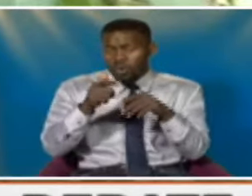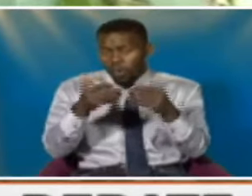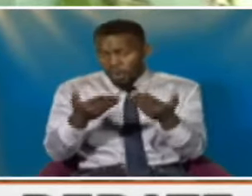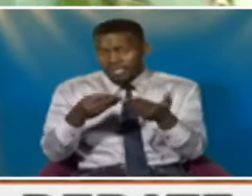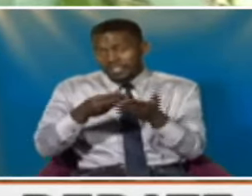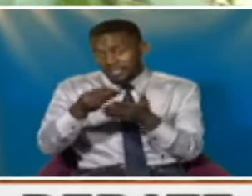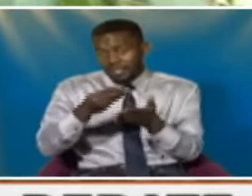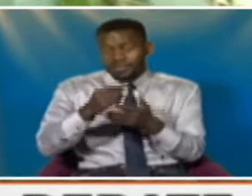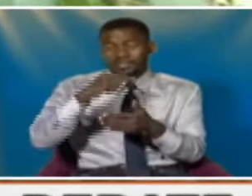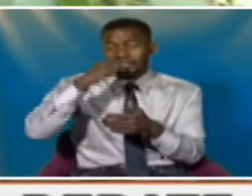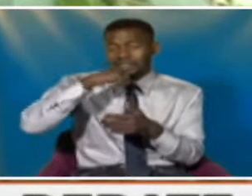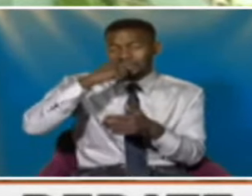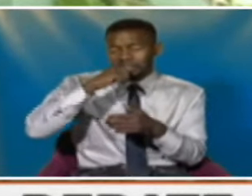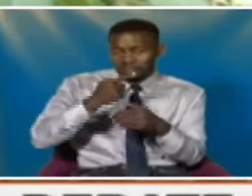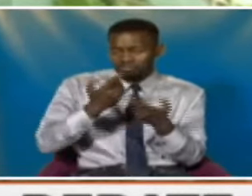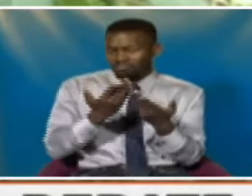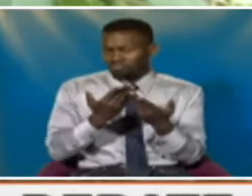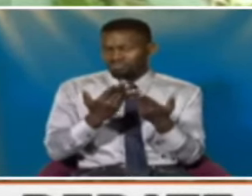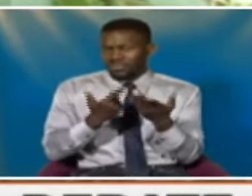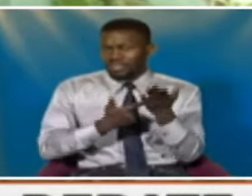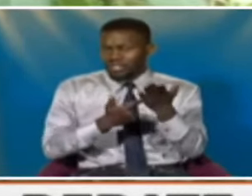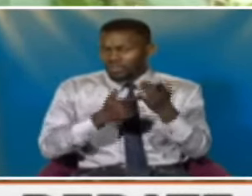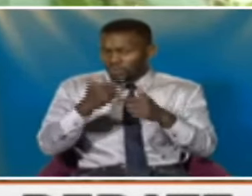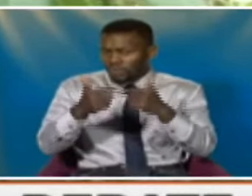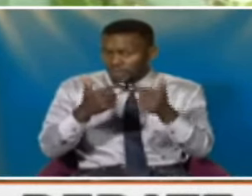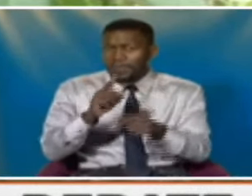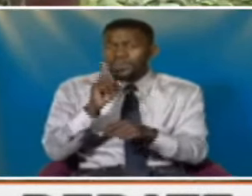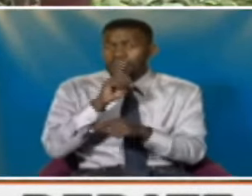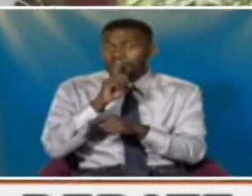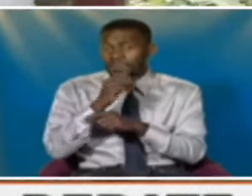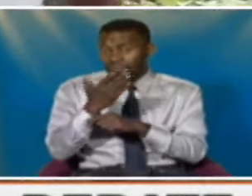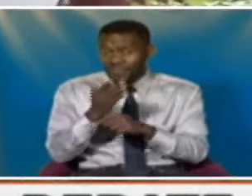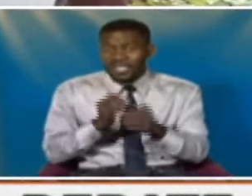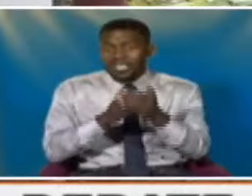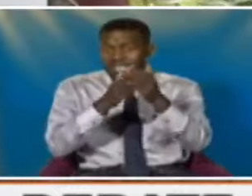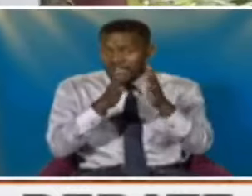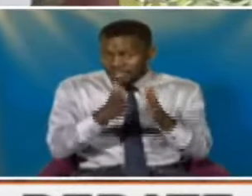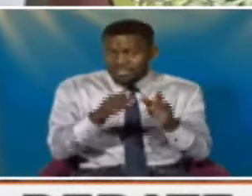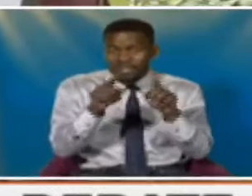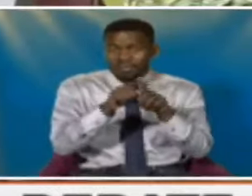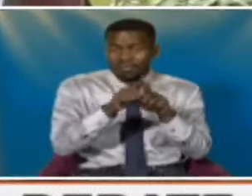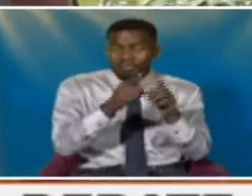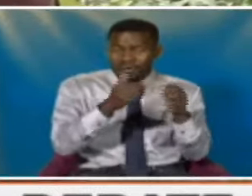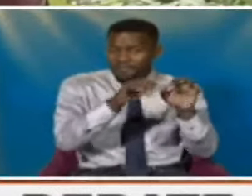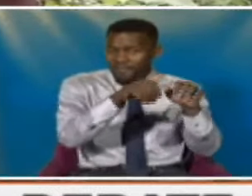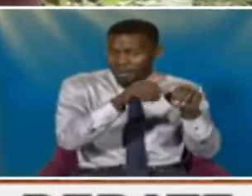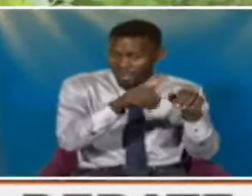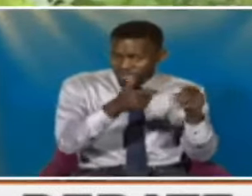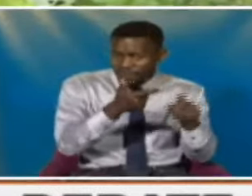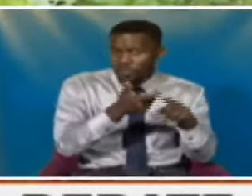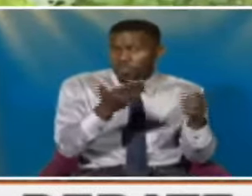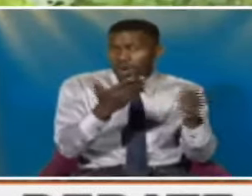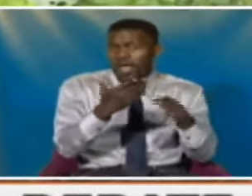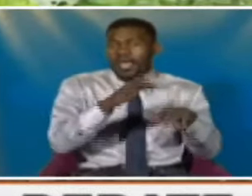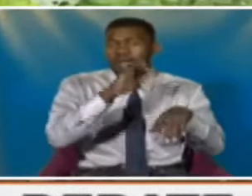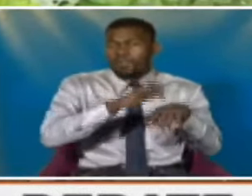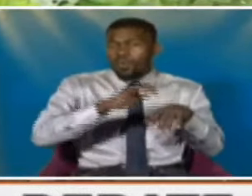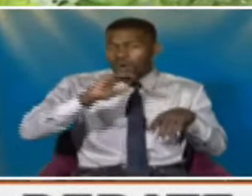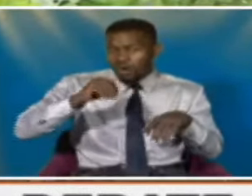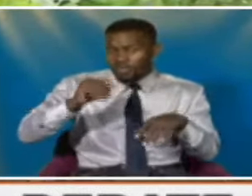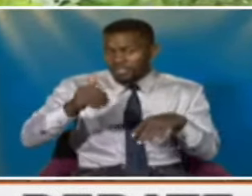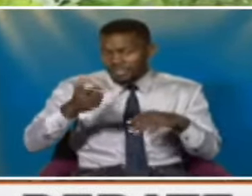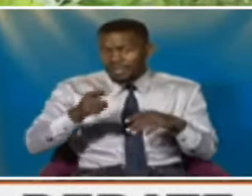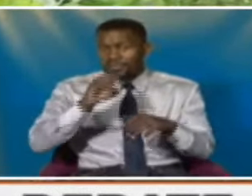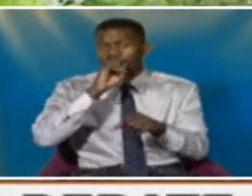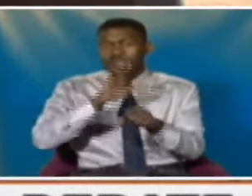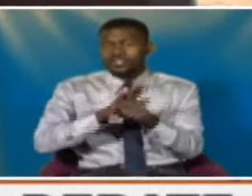debate continues to rage. Leaders, traders and farmers of Muguka from Mbere in Embu County have vowed to fight for